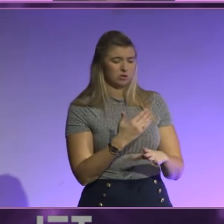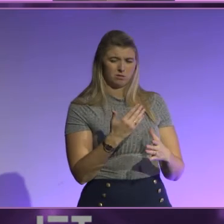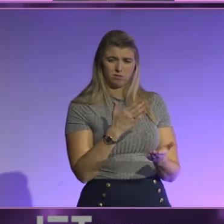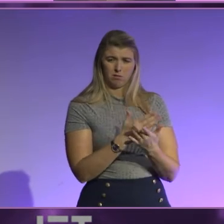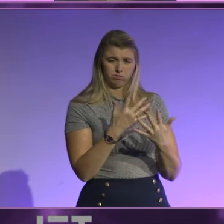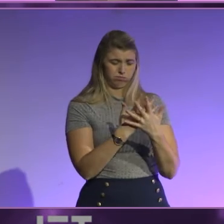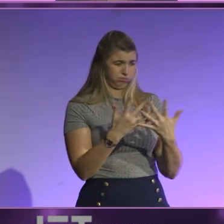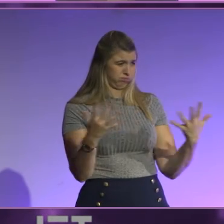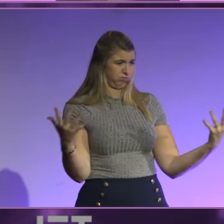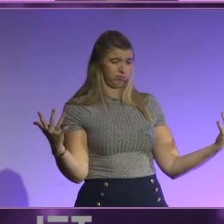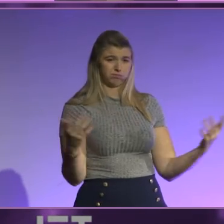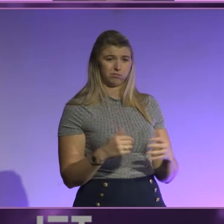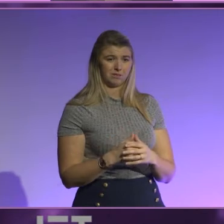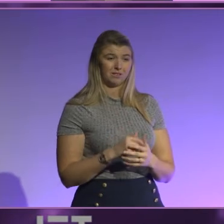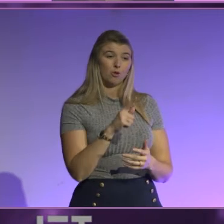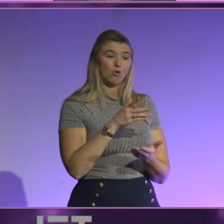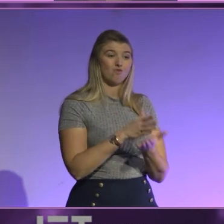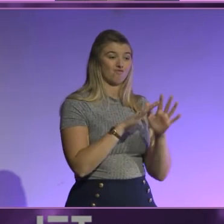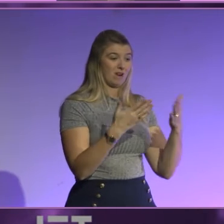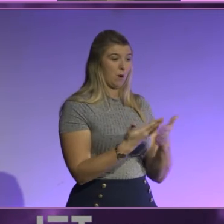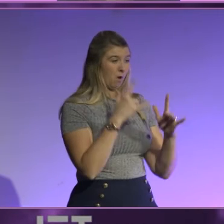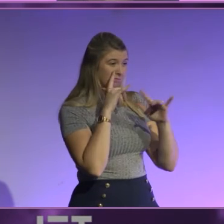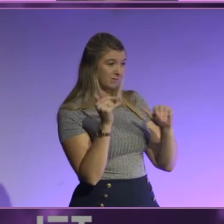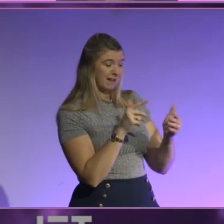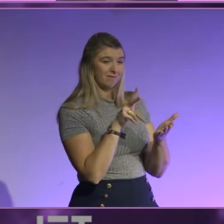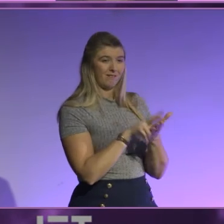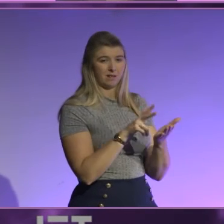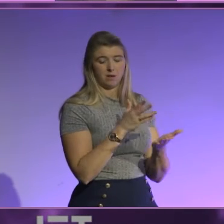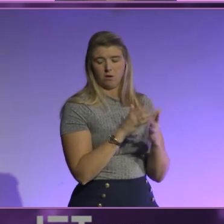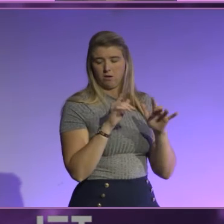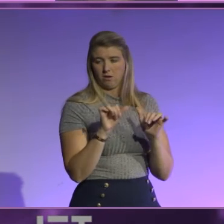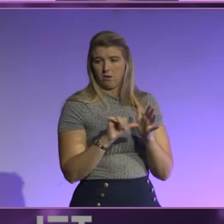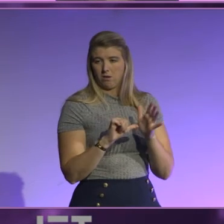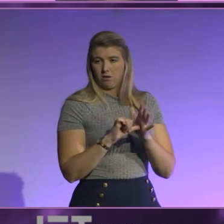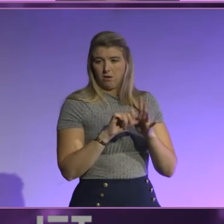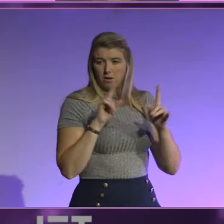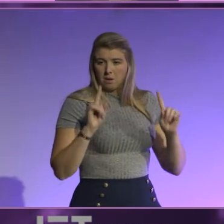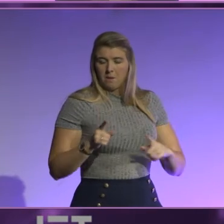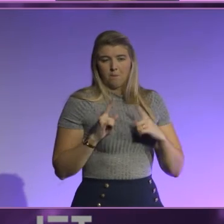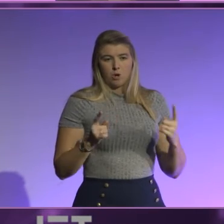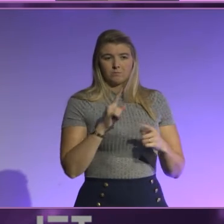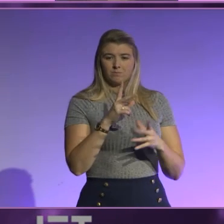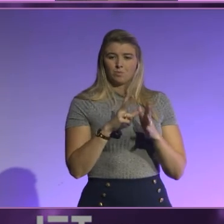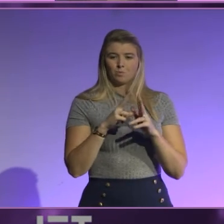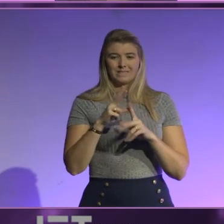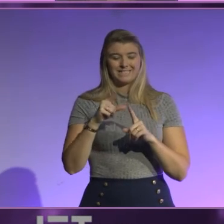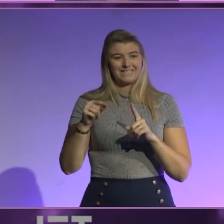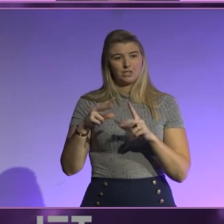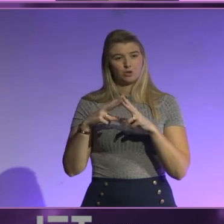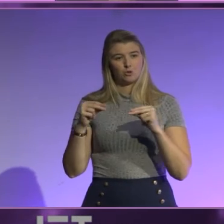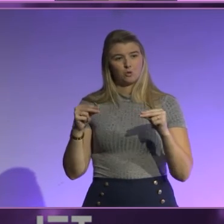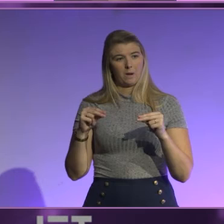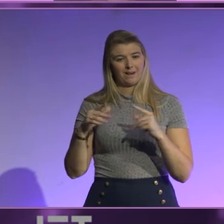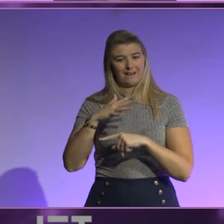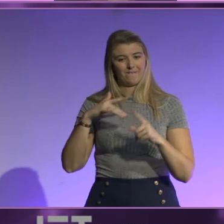validate in the real world is just about impossible. But with a digital twin environment that can now